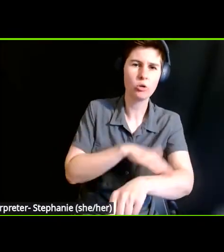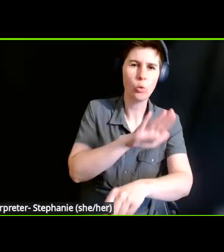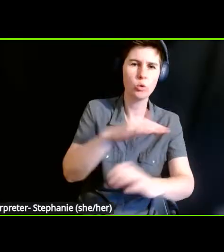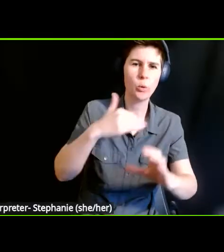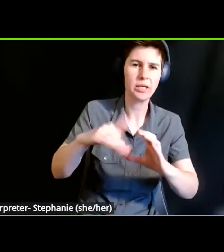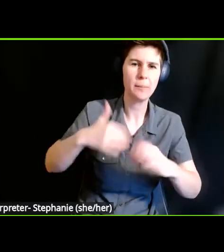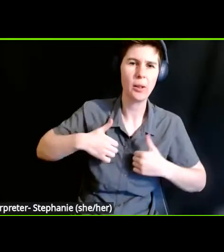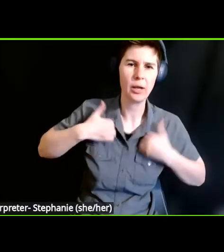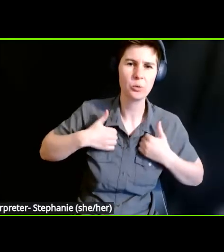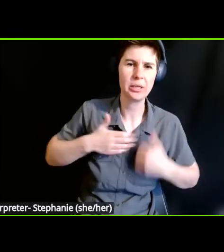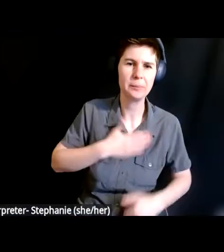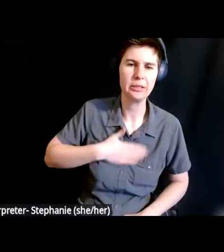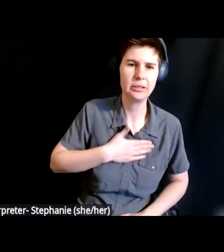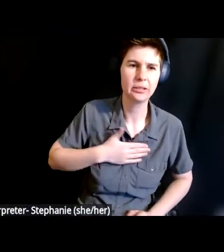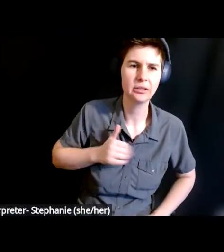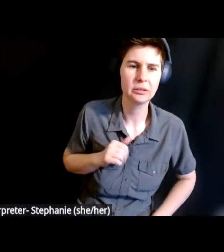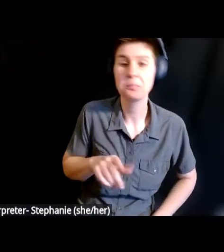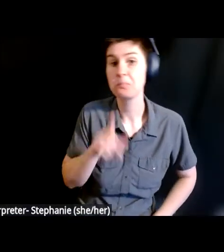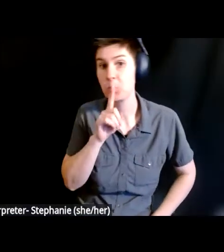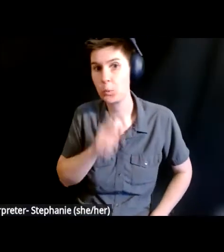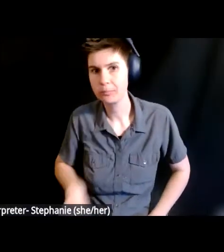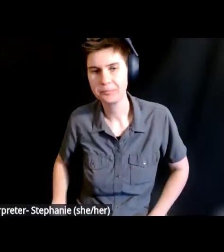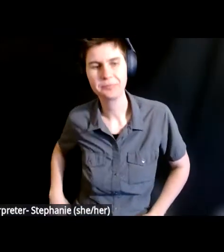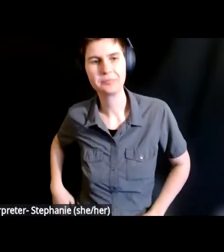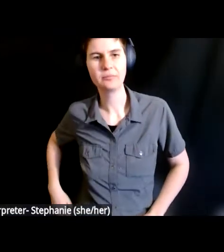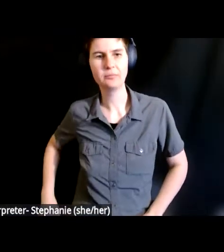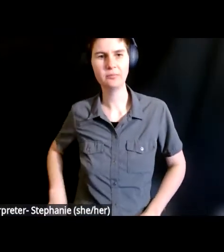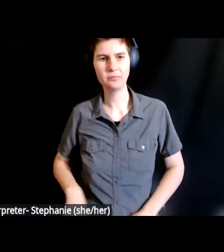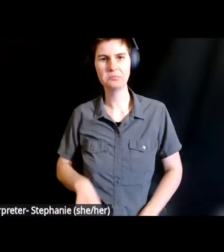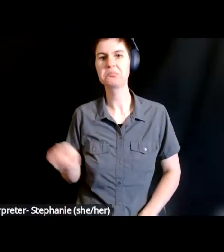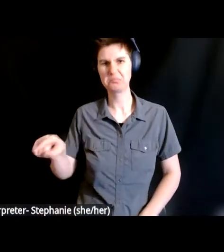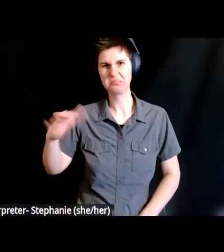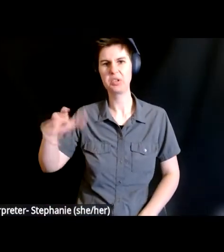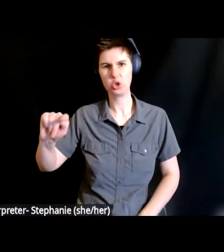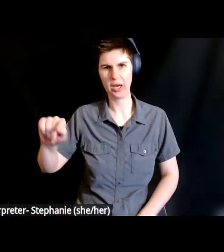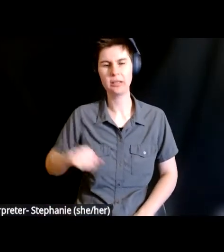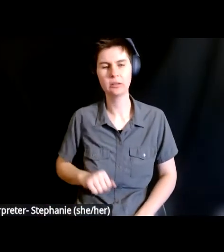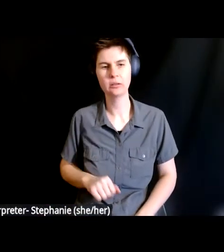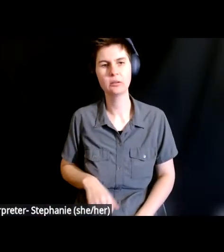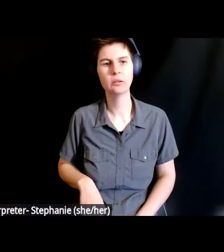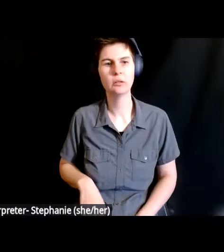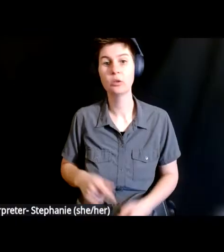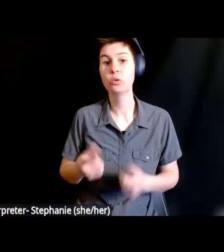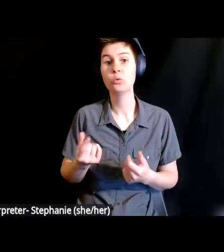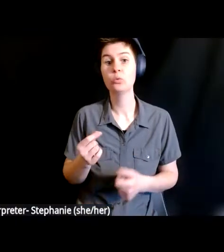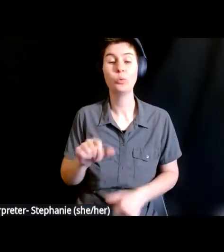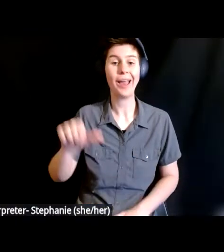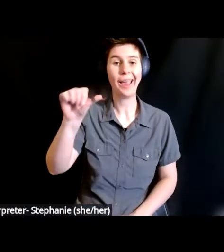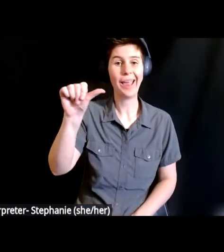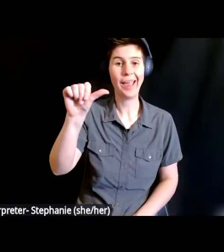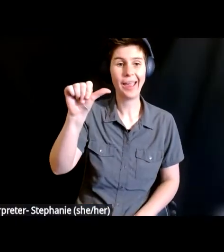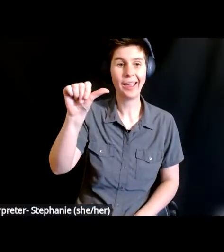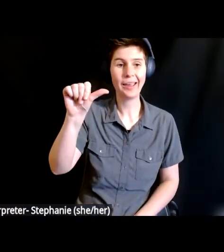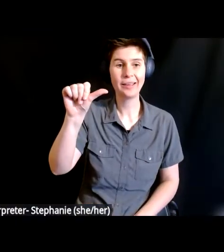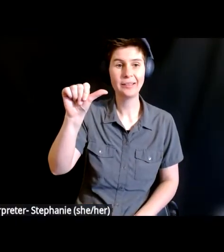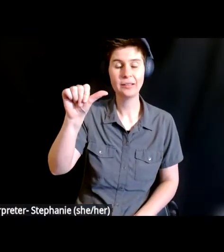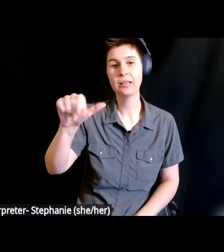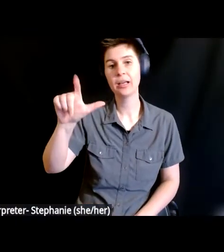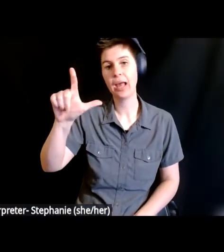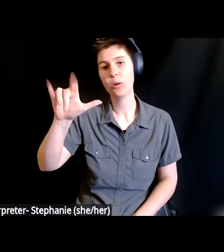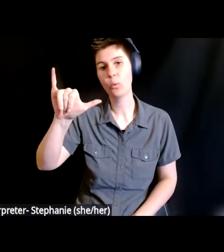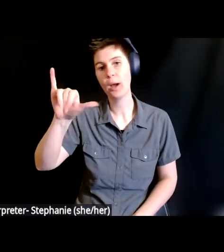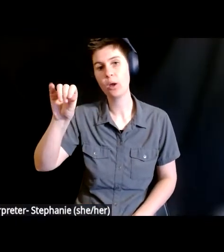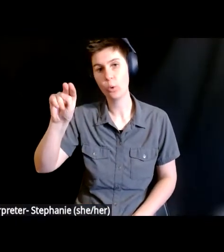slower? Sure. I'll put it in the chat again. It is my first initial A, my last name